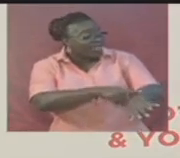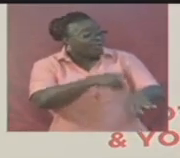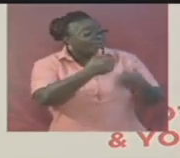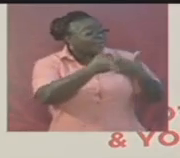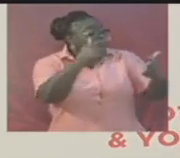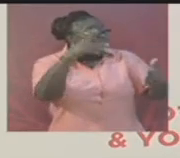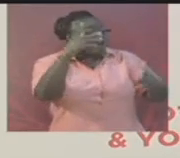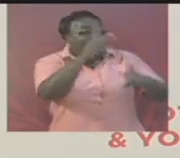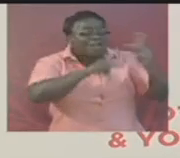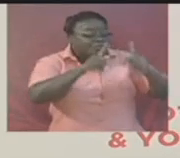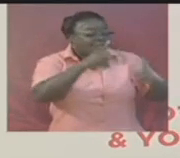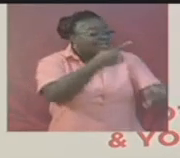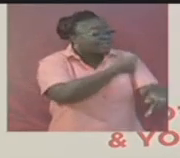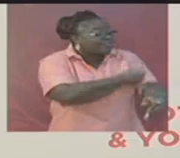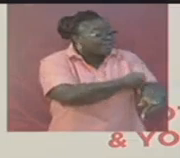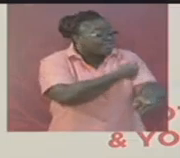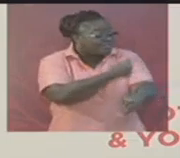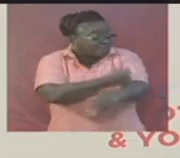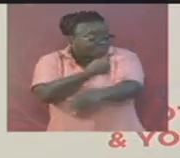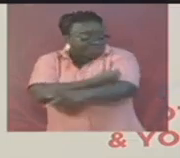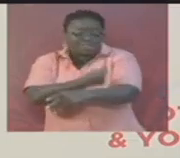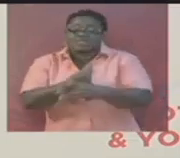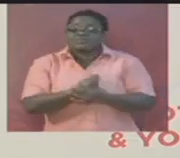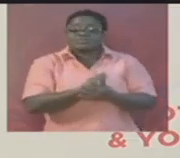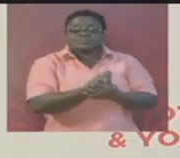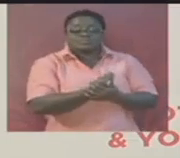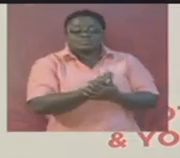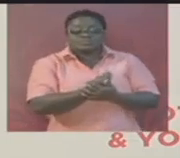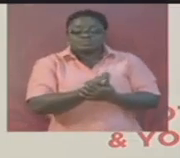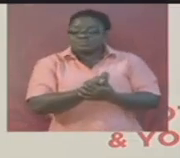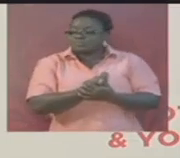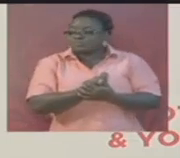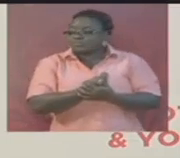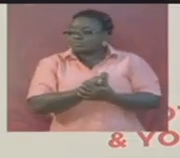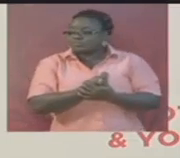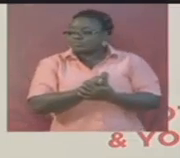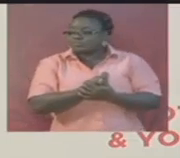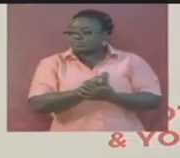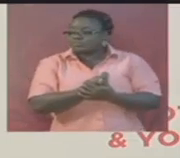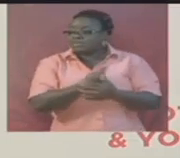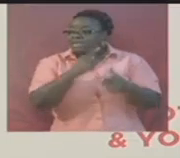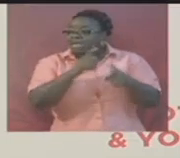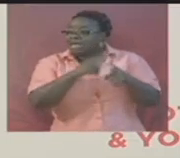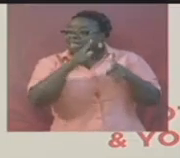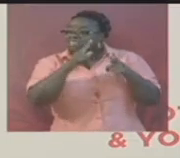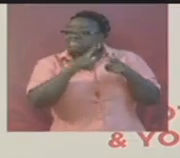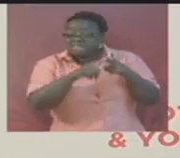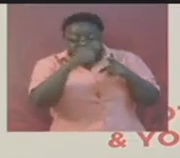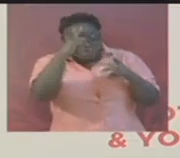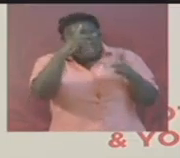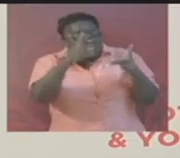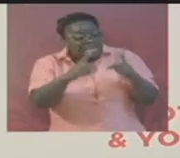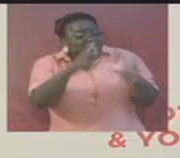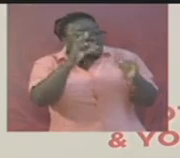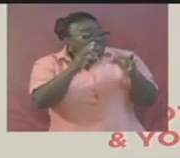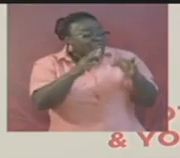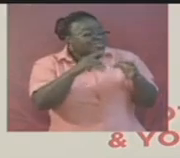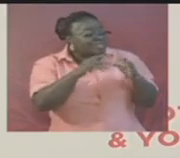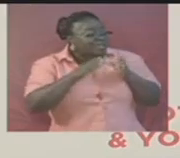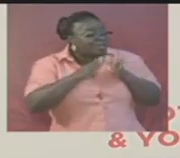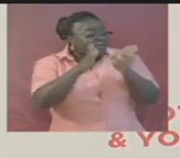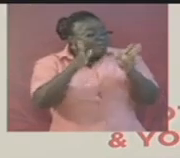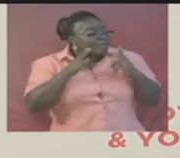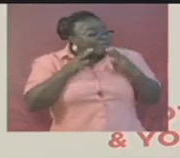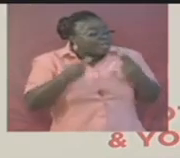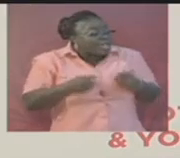immunity, at which time, of course, we will decide if and when the public health measures are to be reduced, and as we have done before, scale